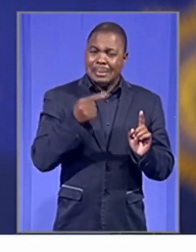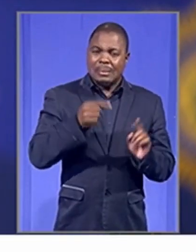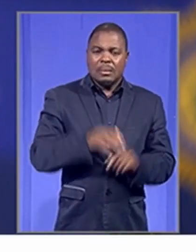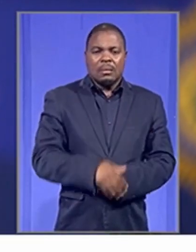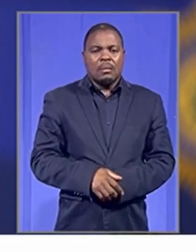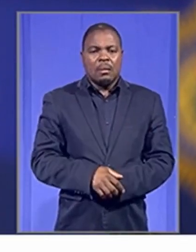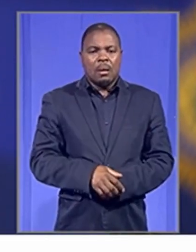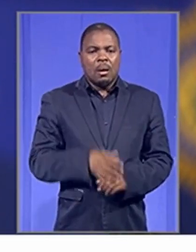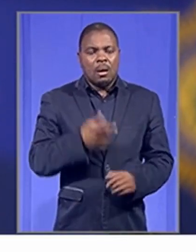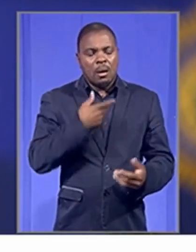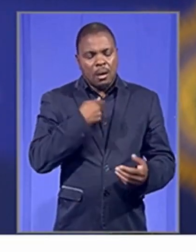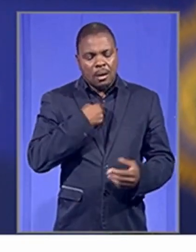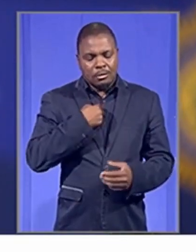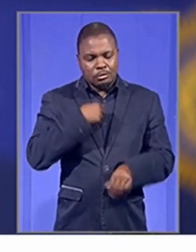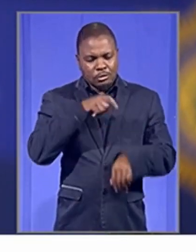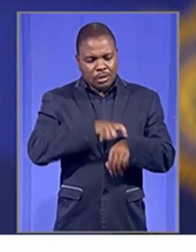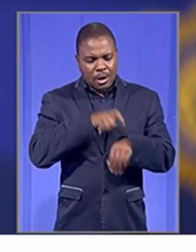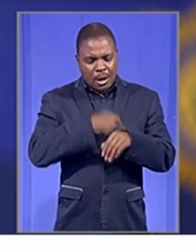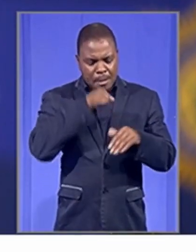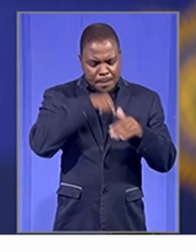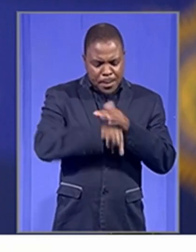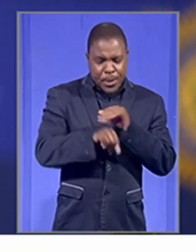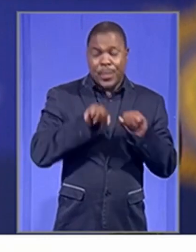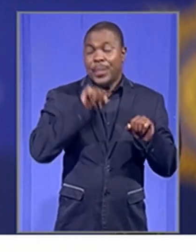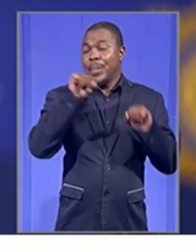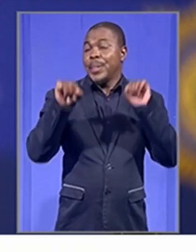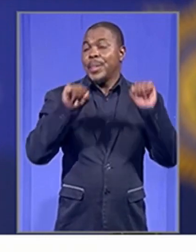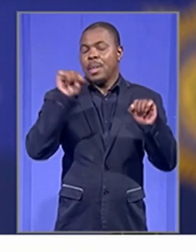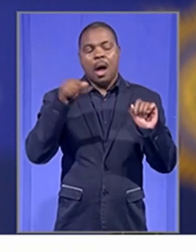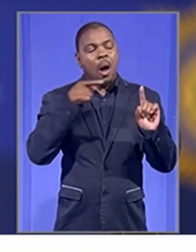was with me from the moment I opened my eyes.